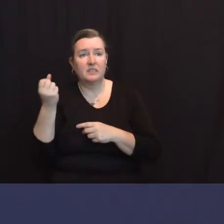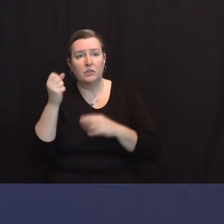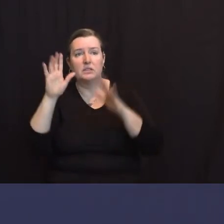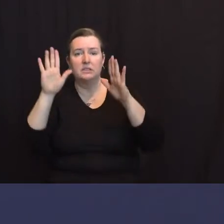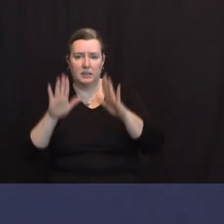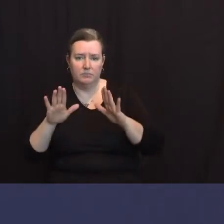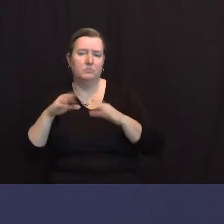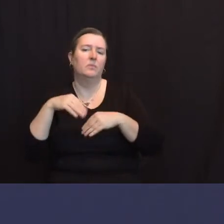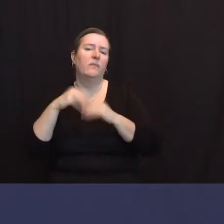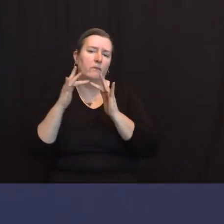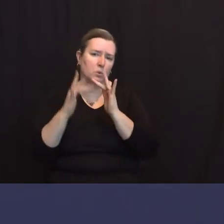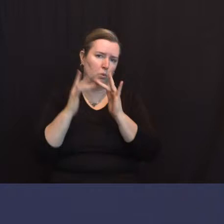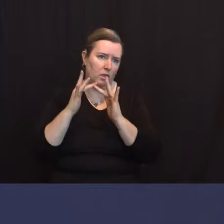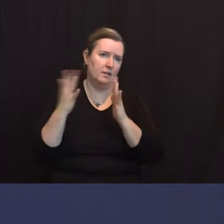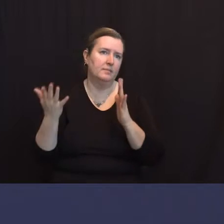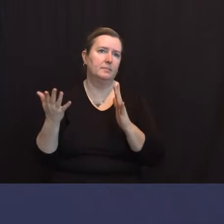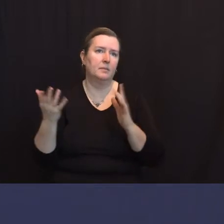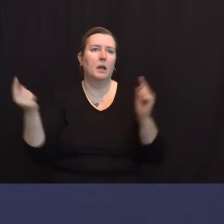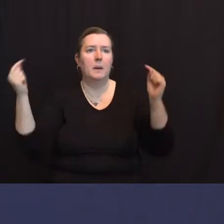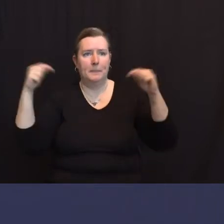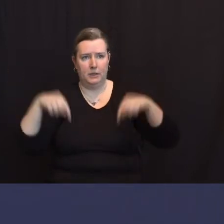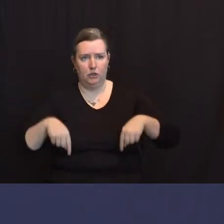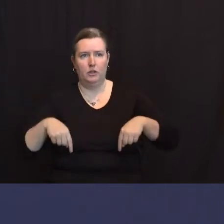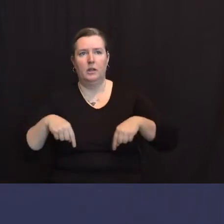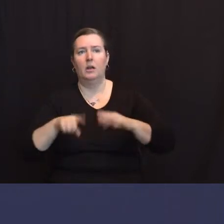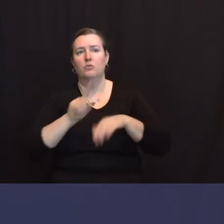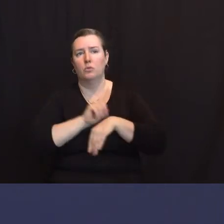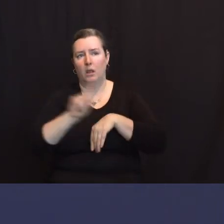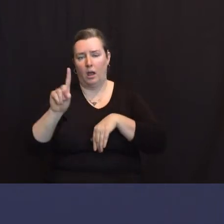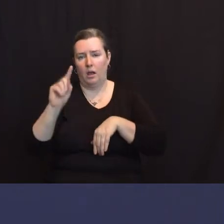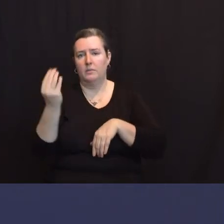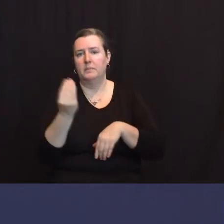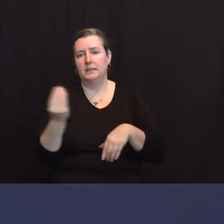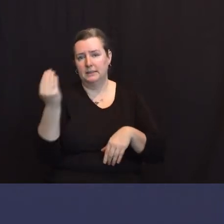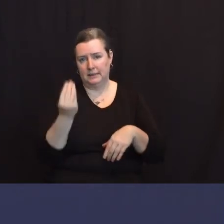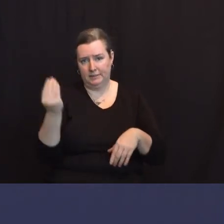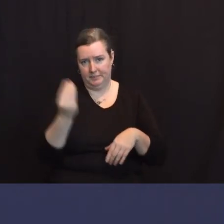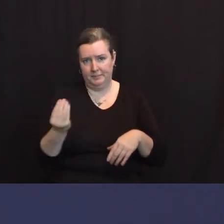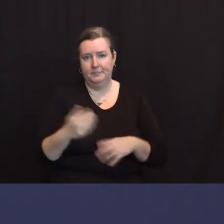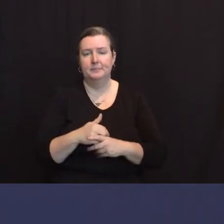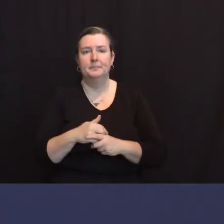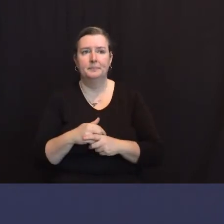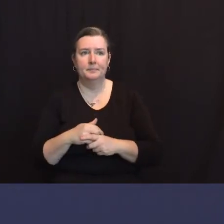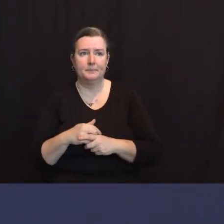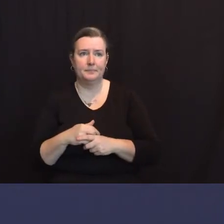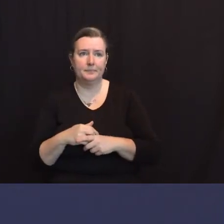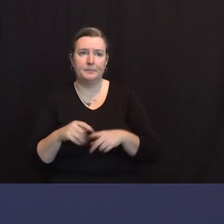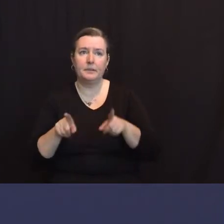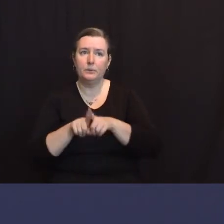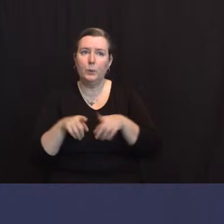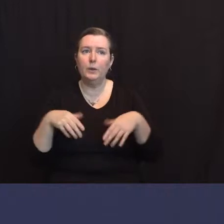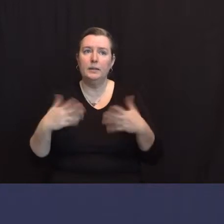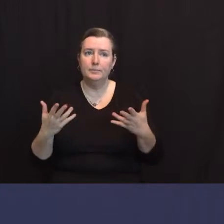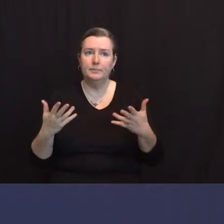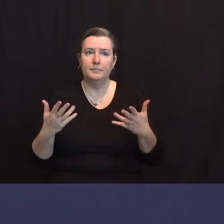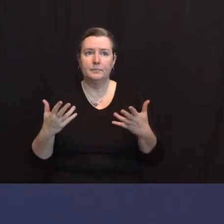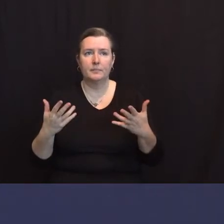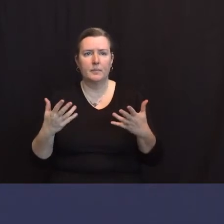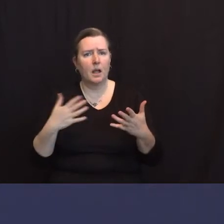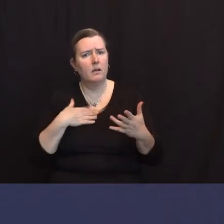o'clock on Monday. I also want to say this, that I have the great honor, and Judy's going to join me right after this, so we're going to spin through this